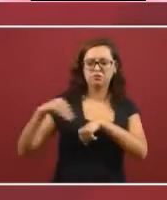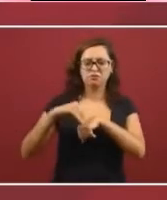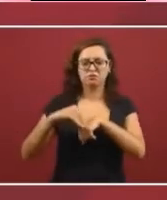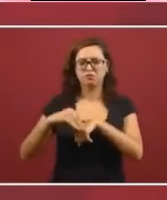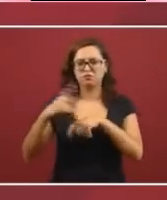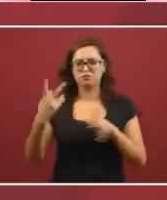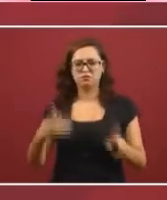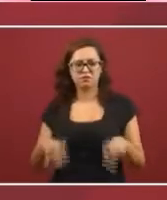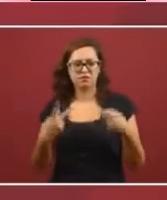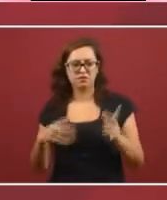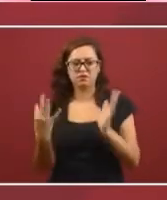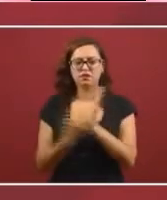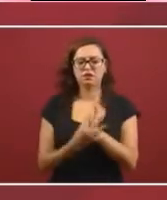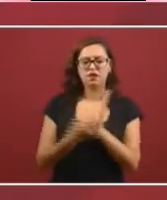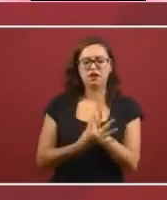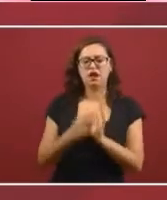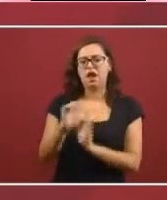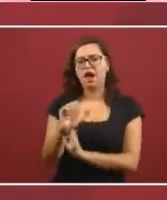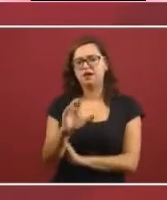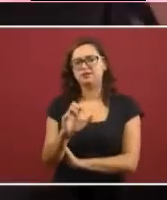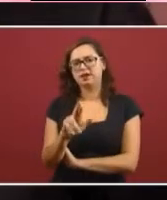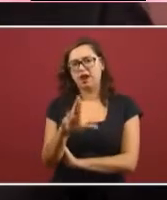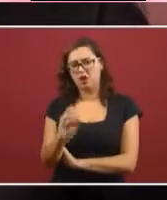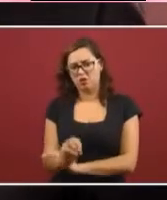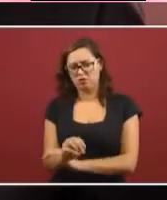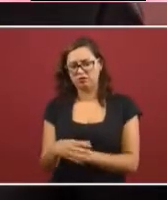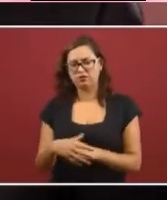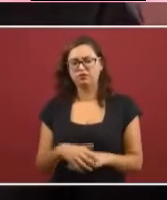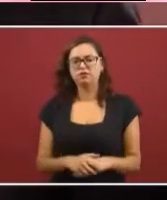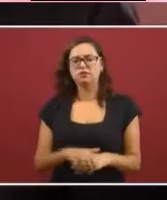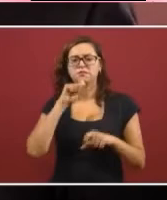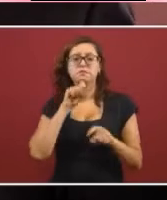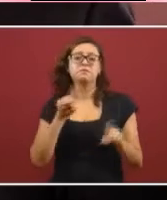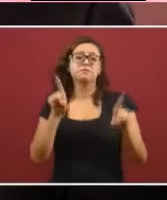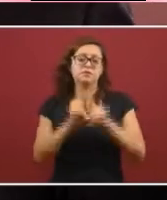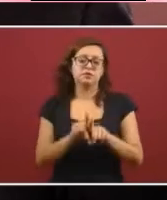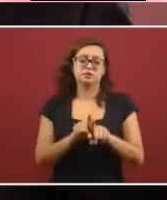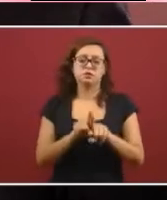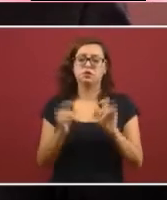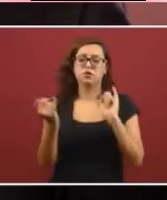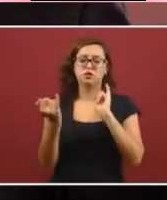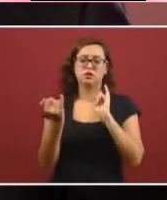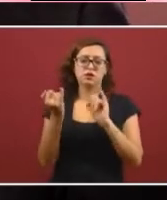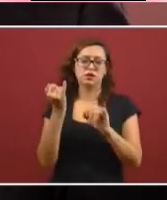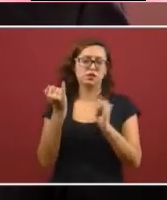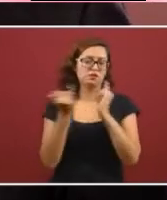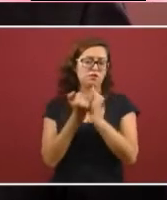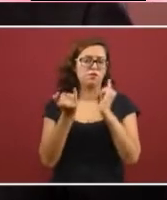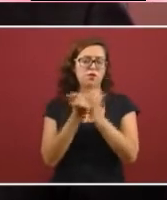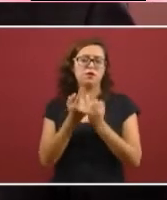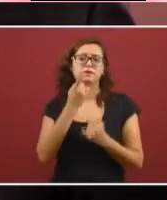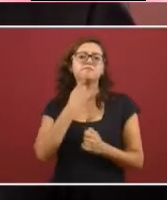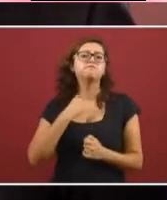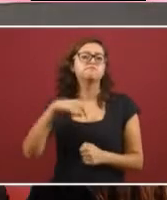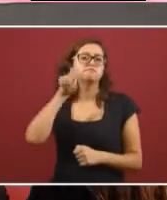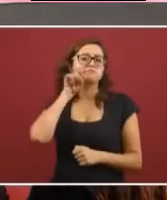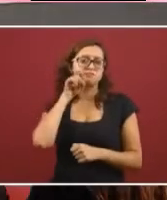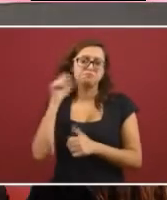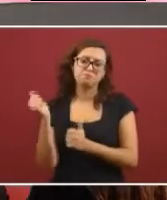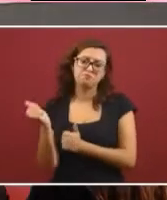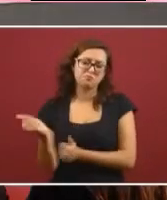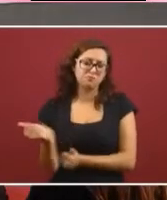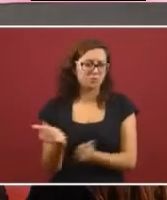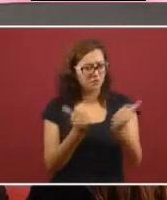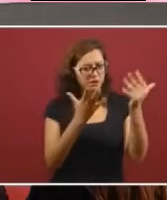steel, and also related to lo de la exportación exportation of tomatoes.